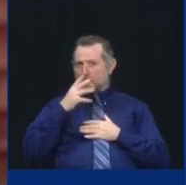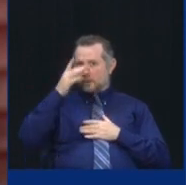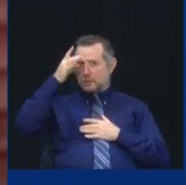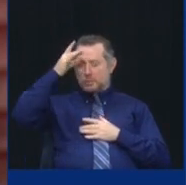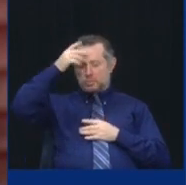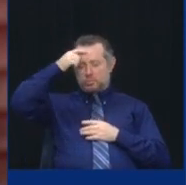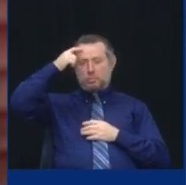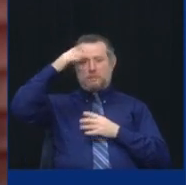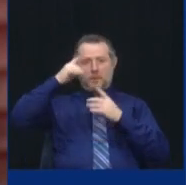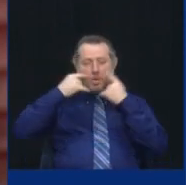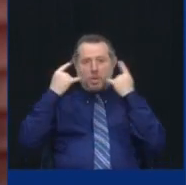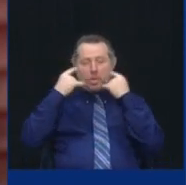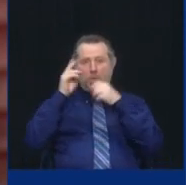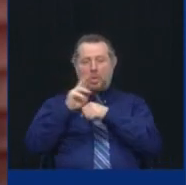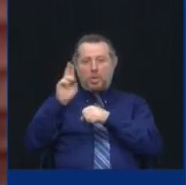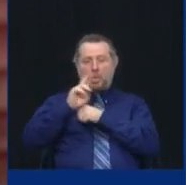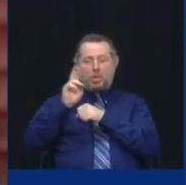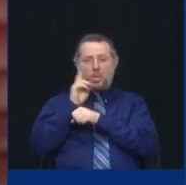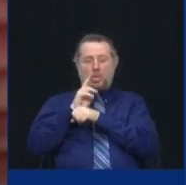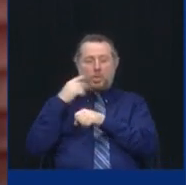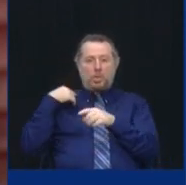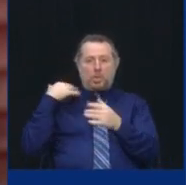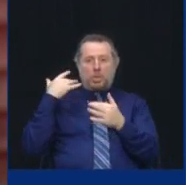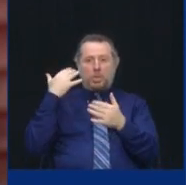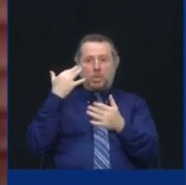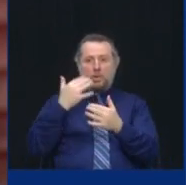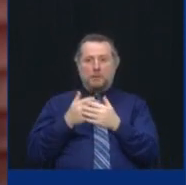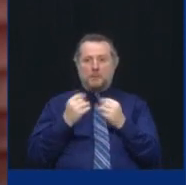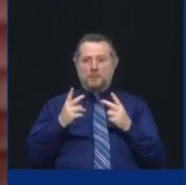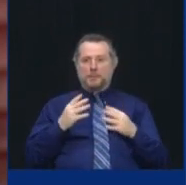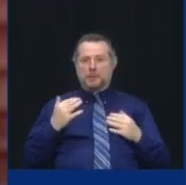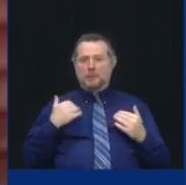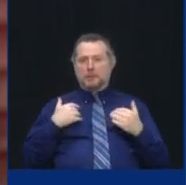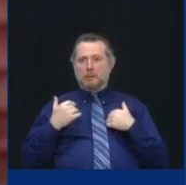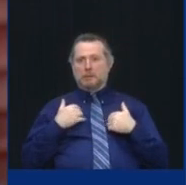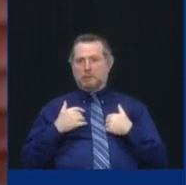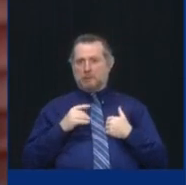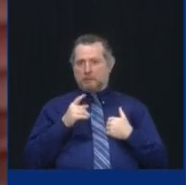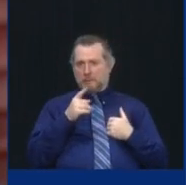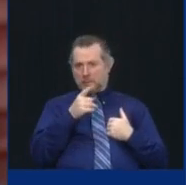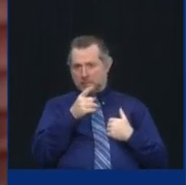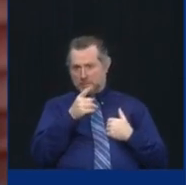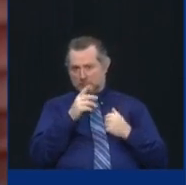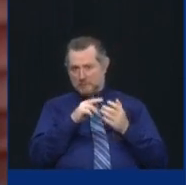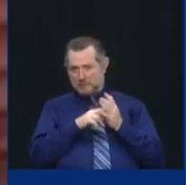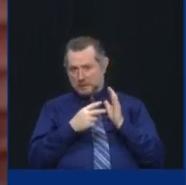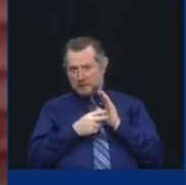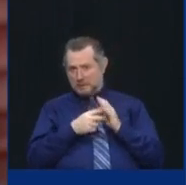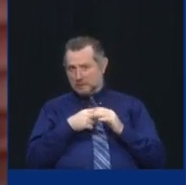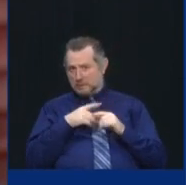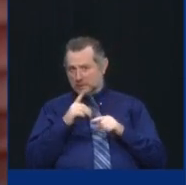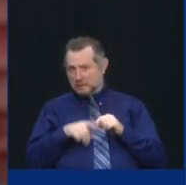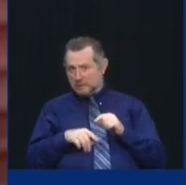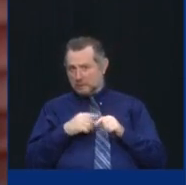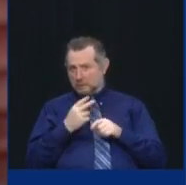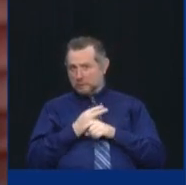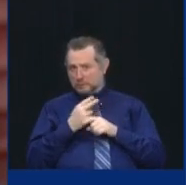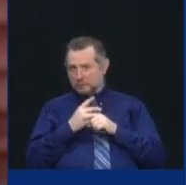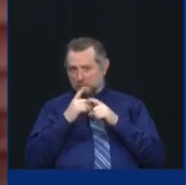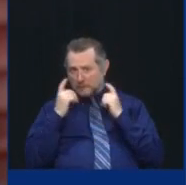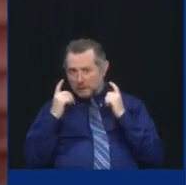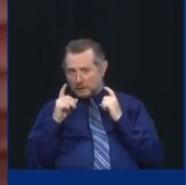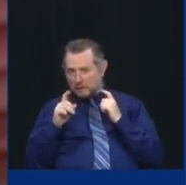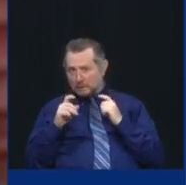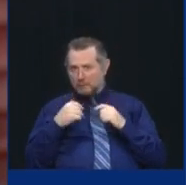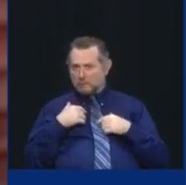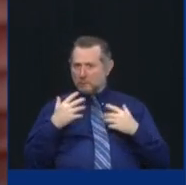I've had more people ask me, are you saying I can't wear a mask anymore because I